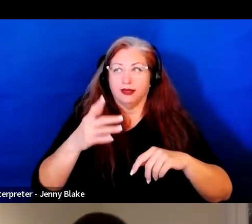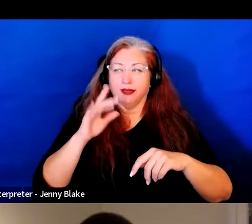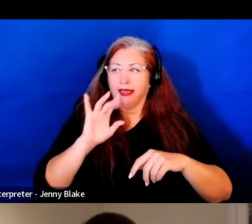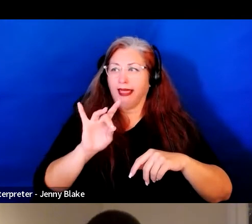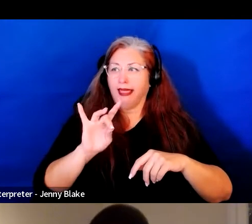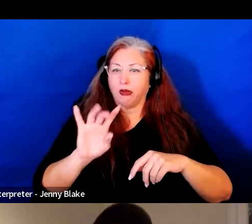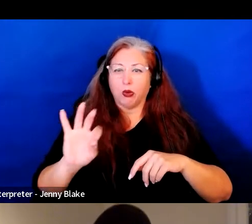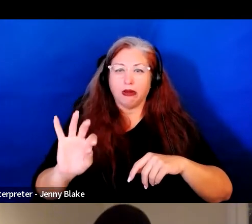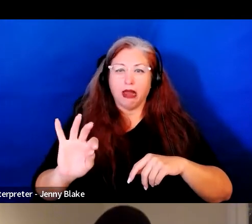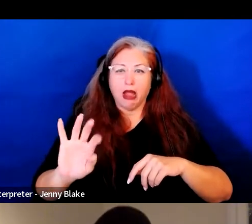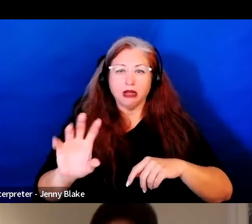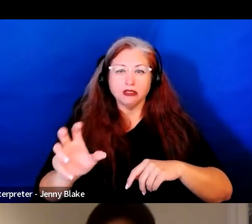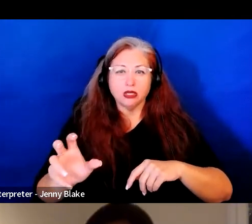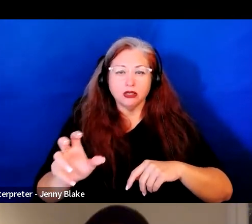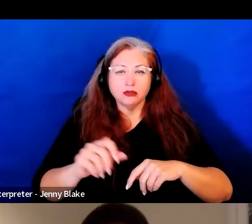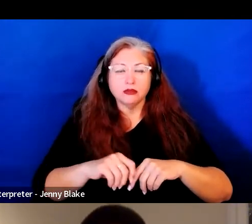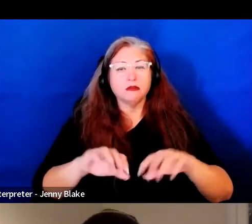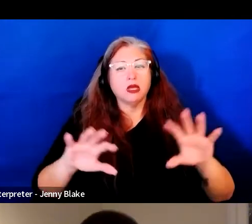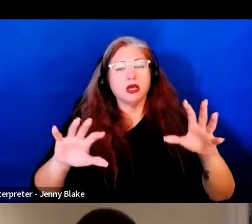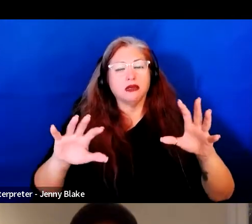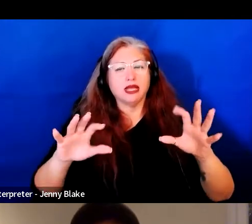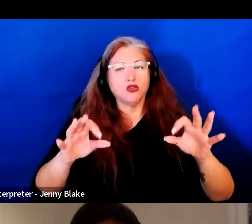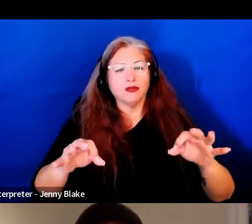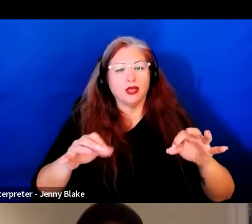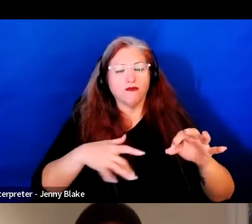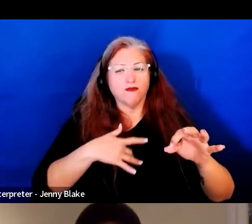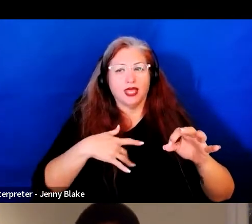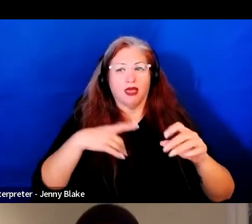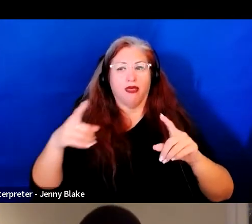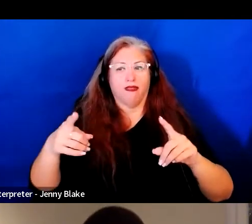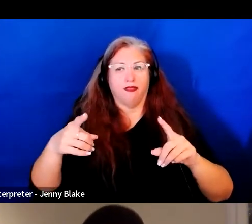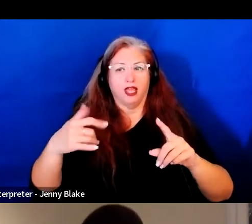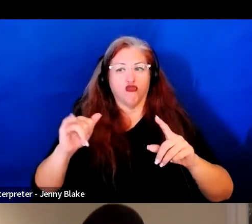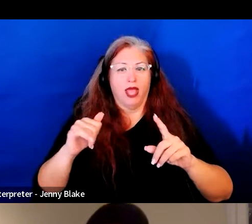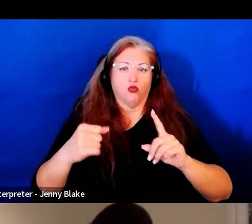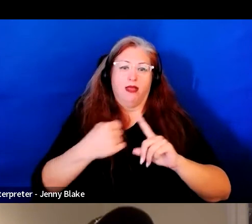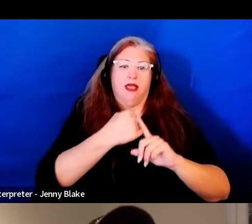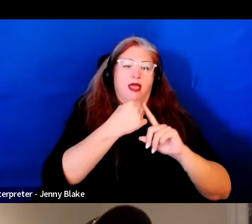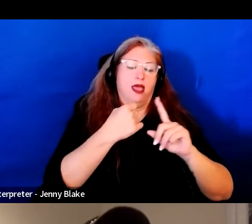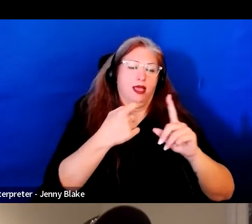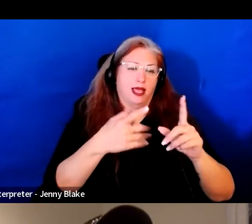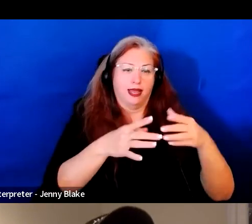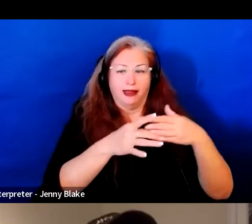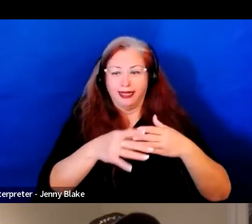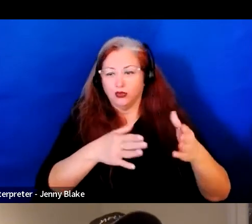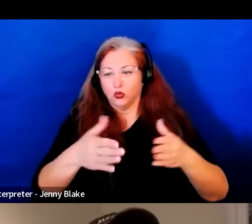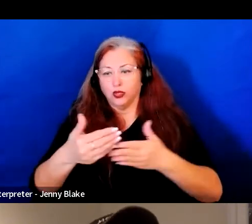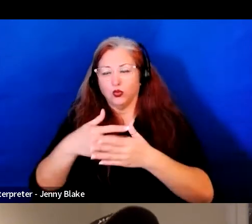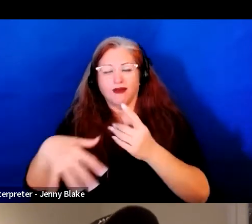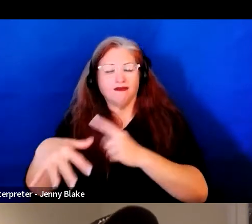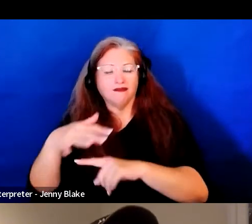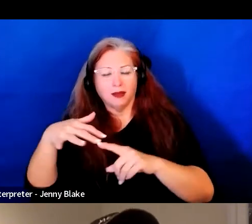8 or 9 channels really, kind of definitely feel under attack. And I think that that has kind of led to an environment in